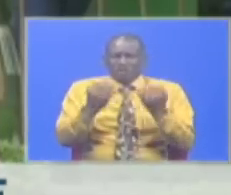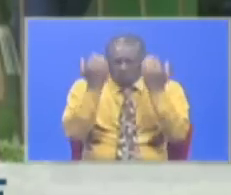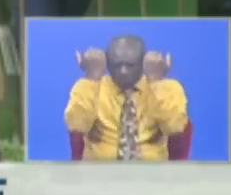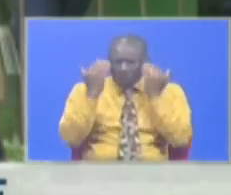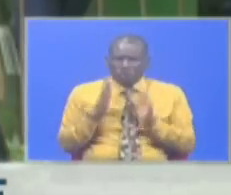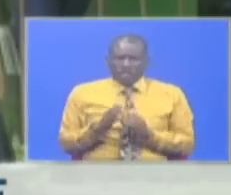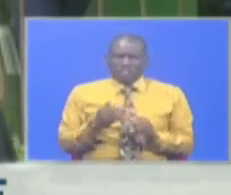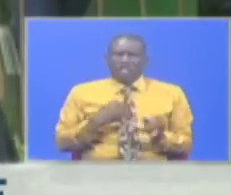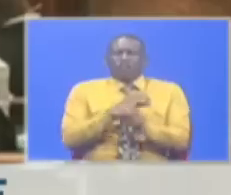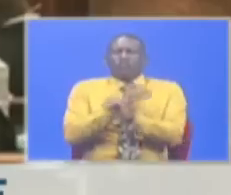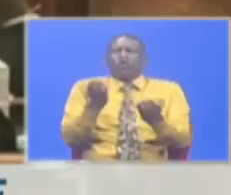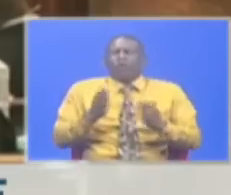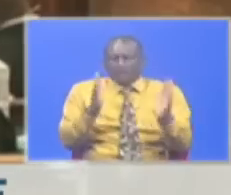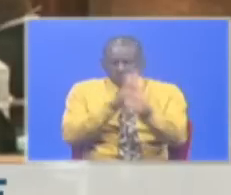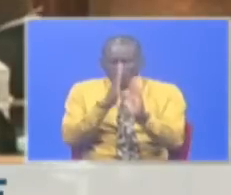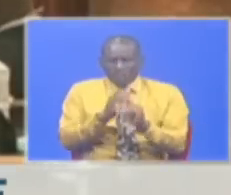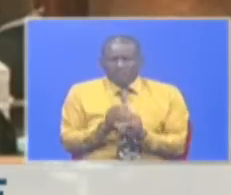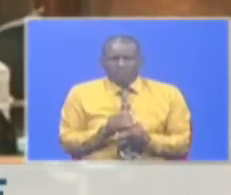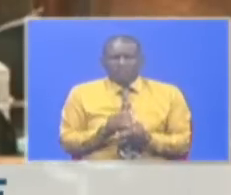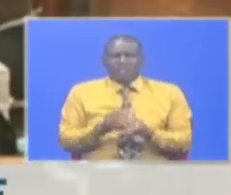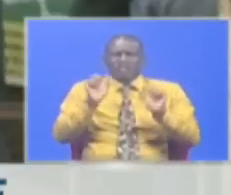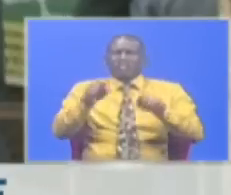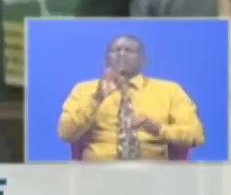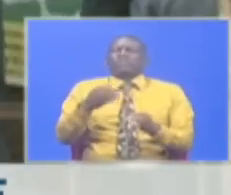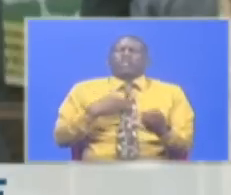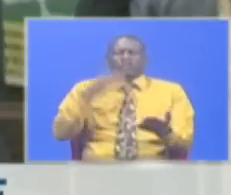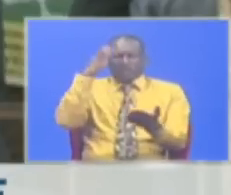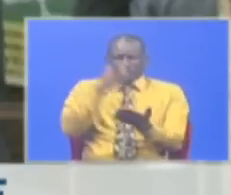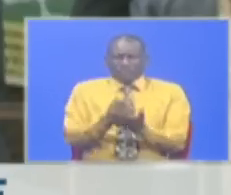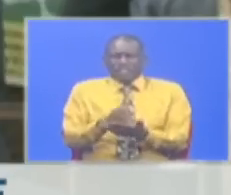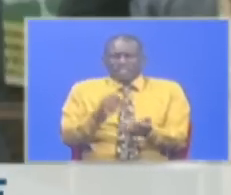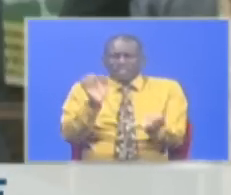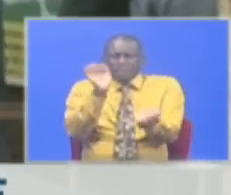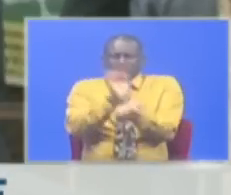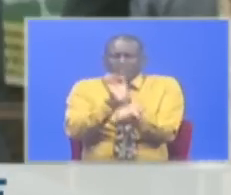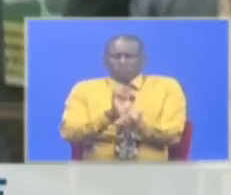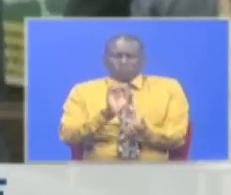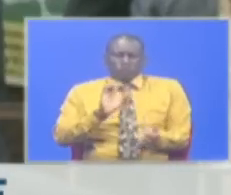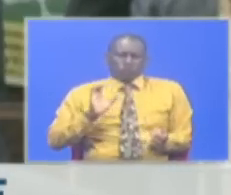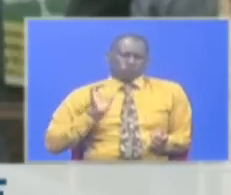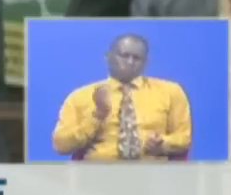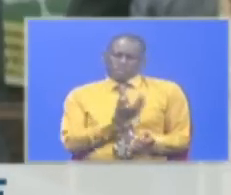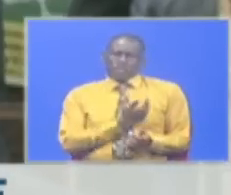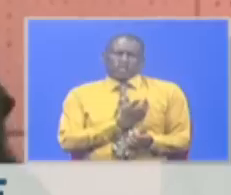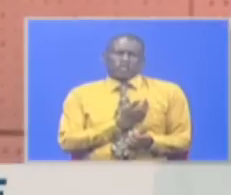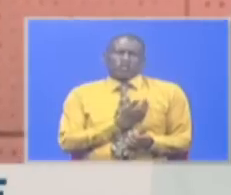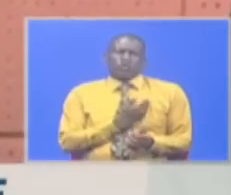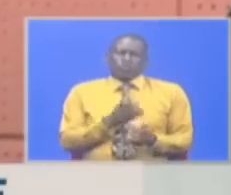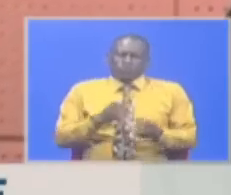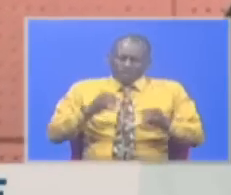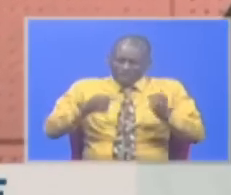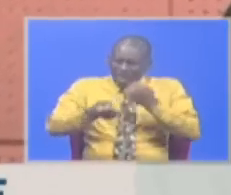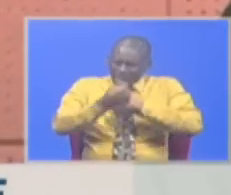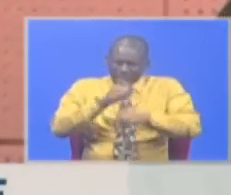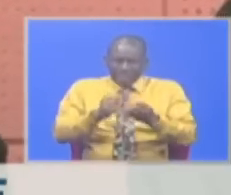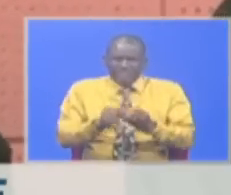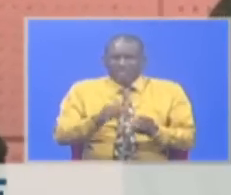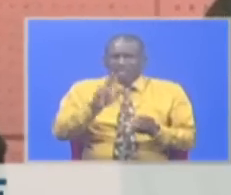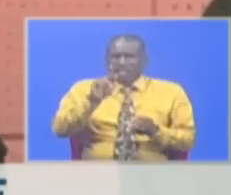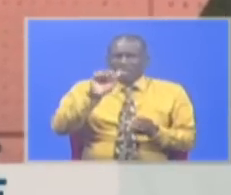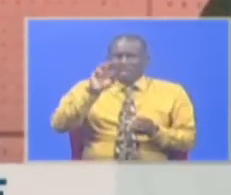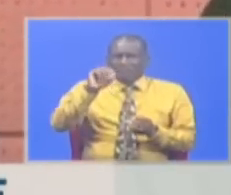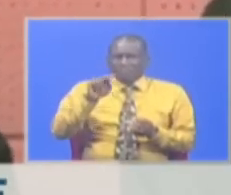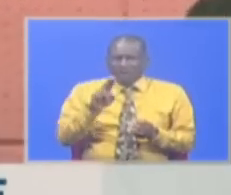have nowhere to hide. So long as there is sufficient evidence, the disciplinary committee does not hesitate to crack down. Kamau Maingi and